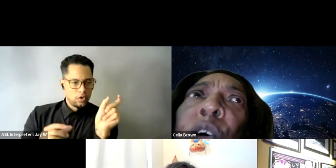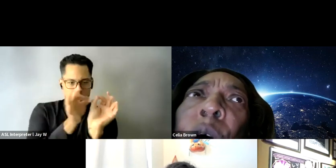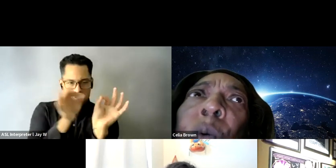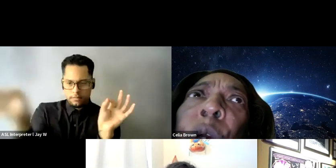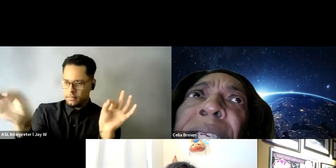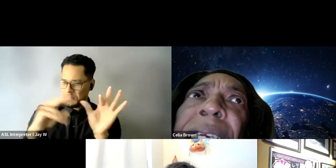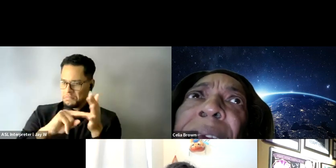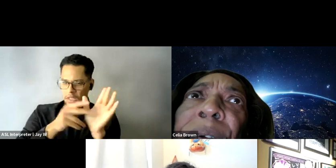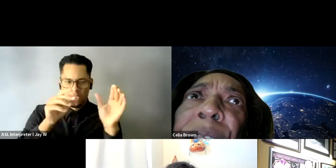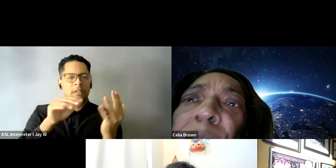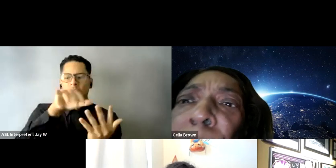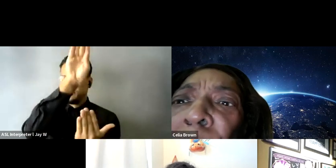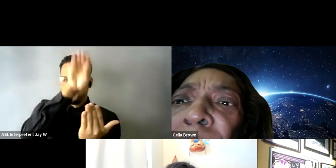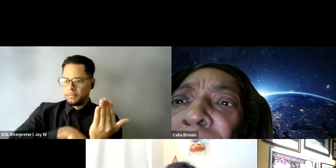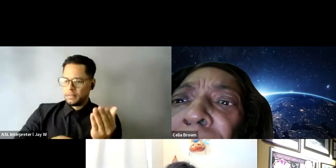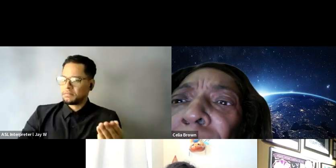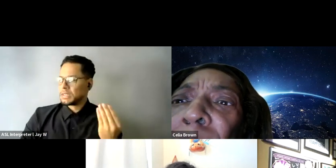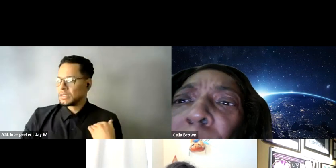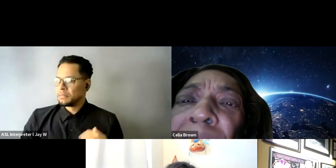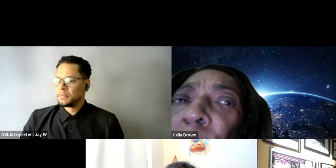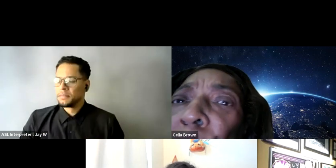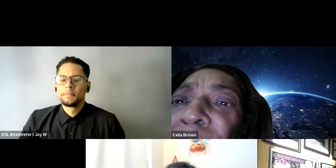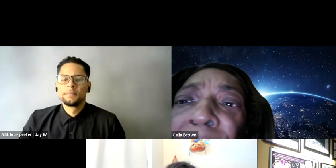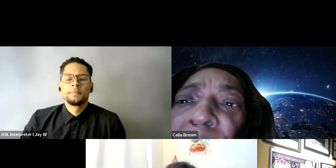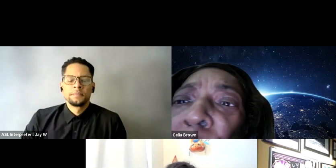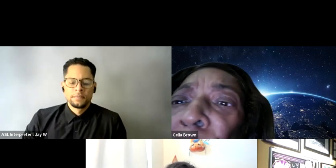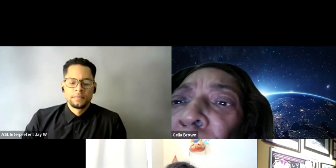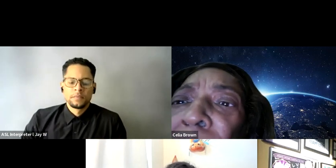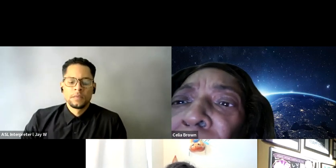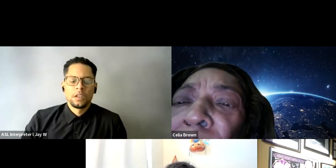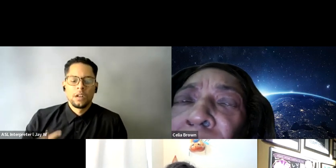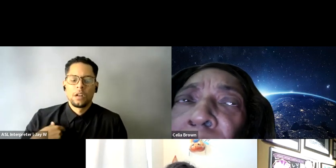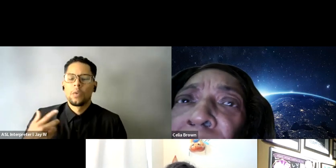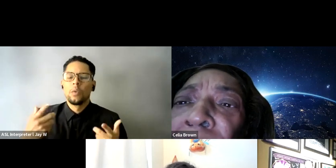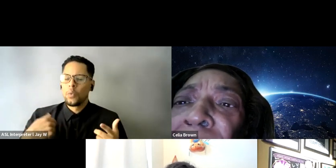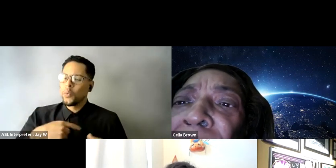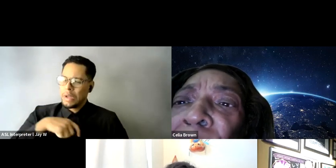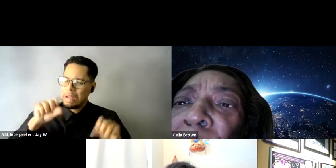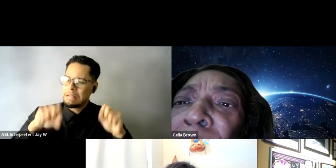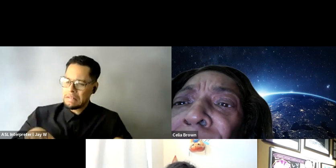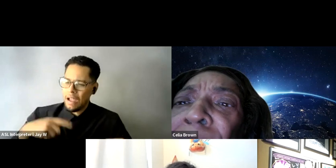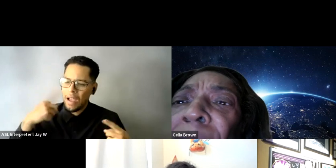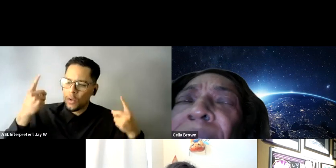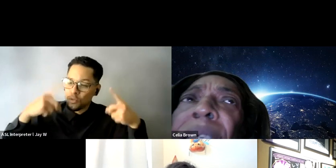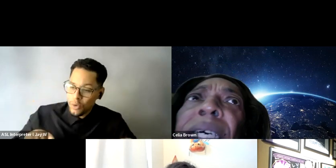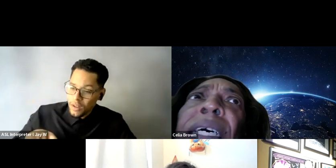us all working together as community. We can agree to disagree without, you know, tearing our heads off